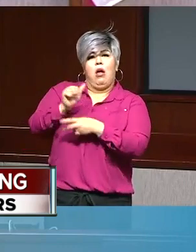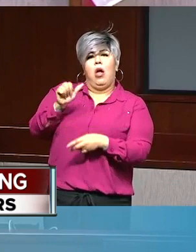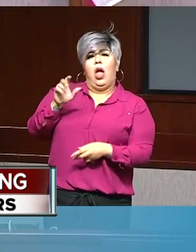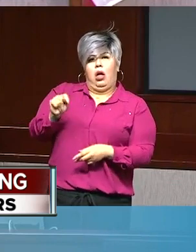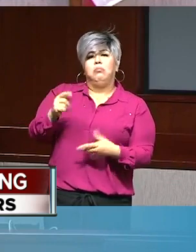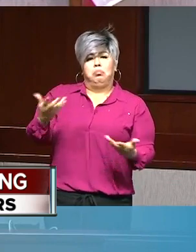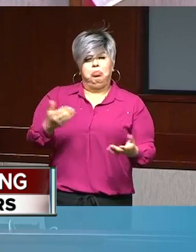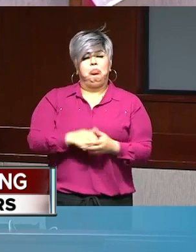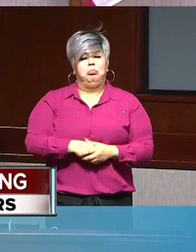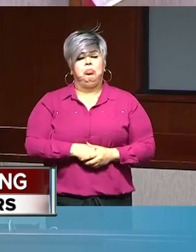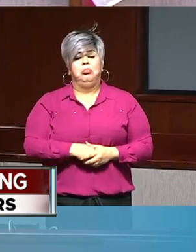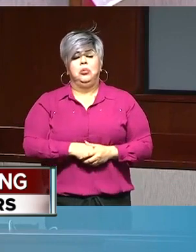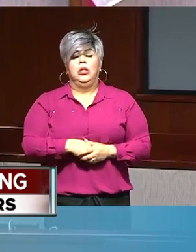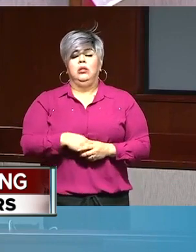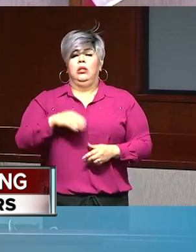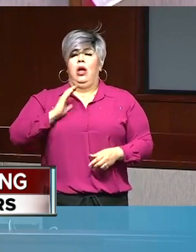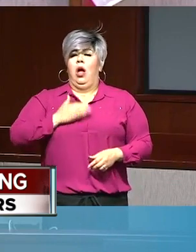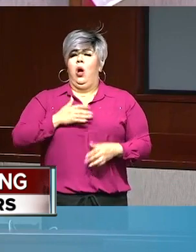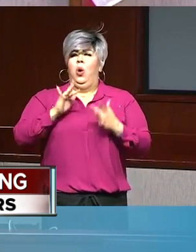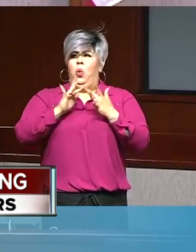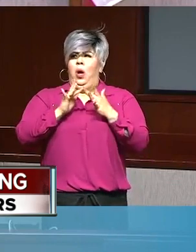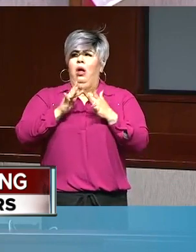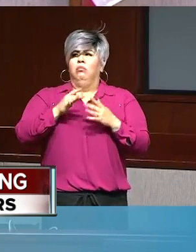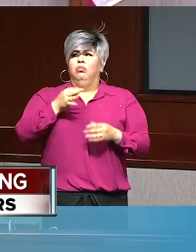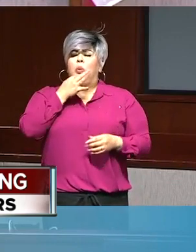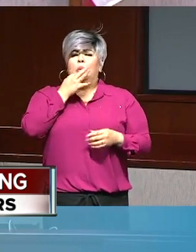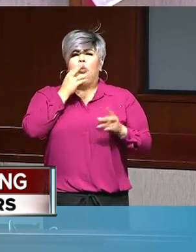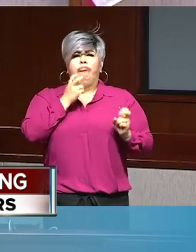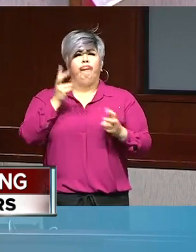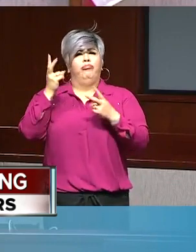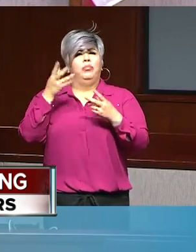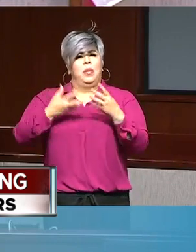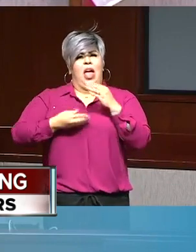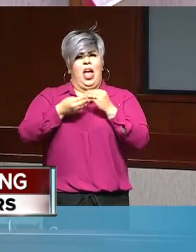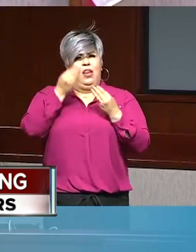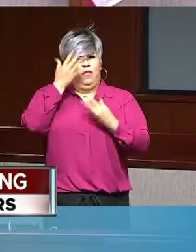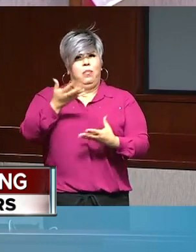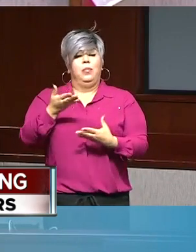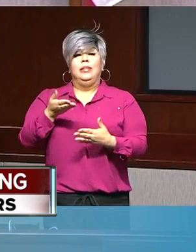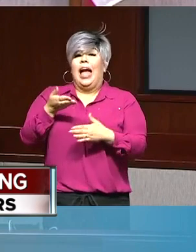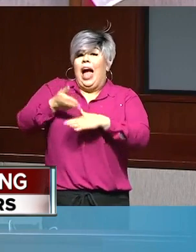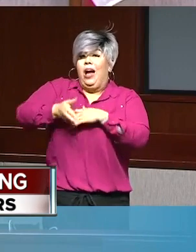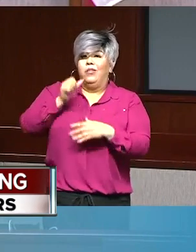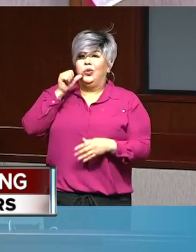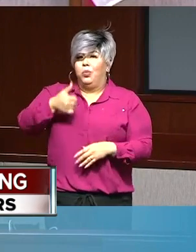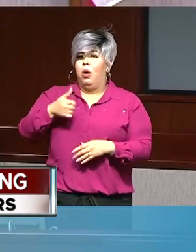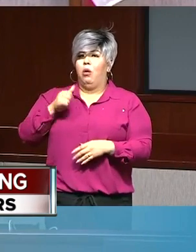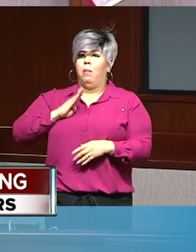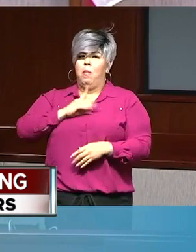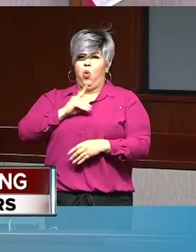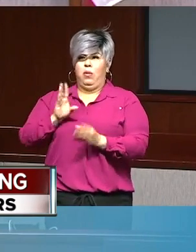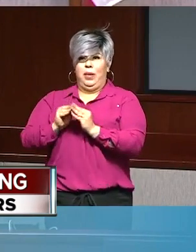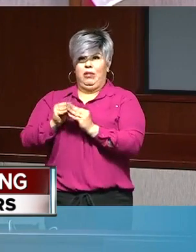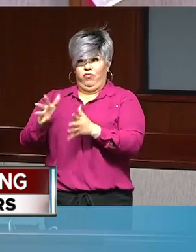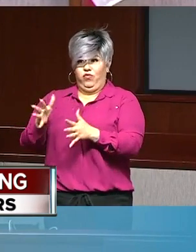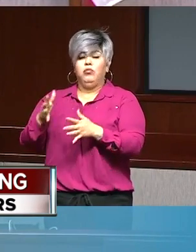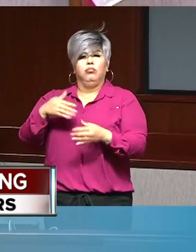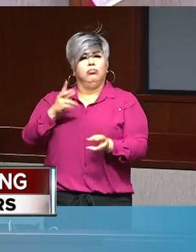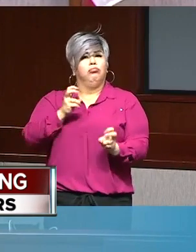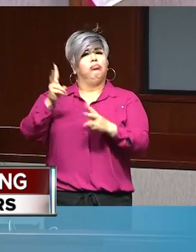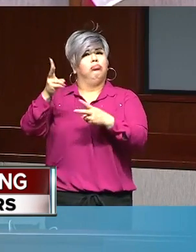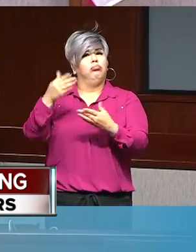for that information. Our website should be updated with information on this following the board's discussion on it tomorrow,